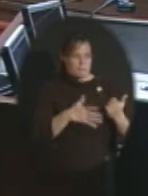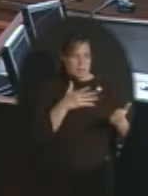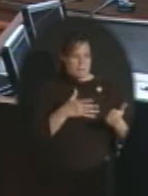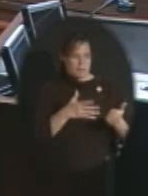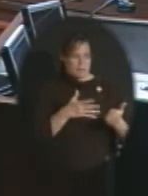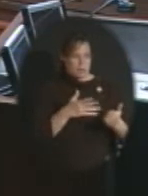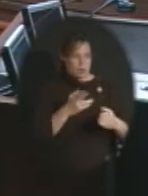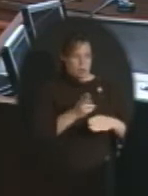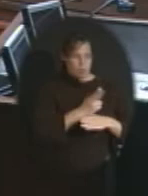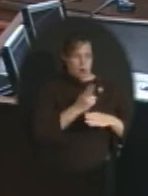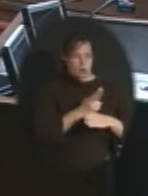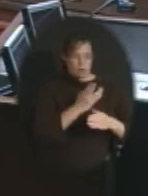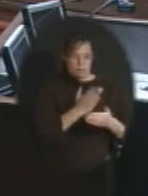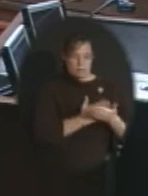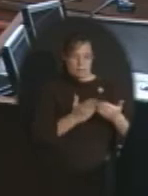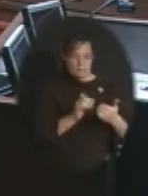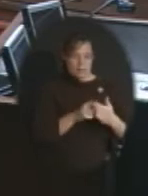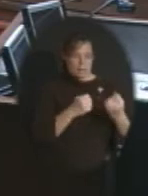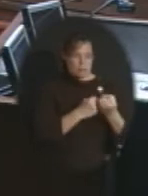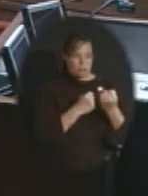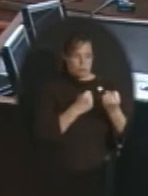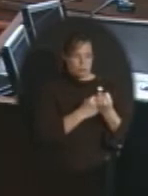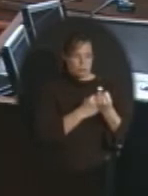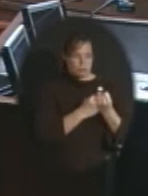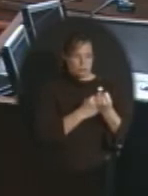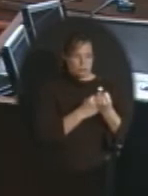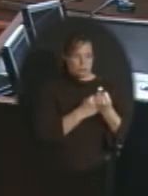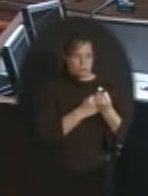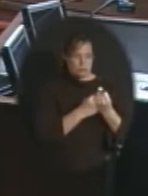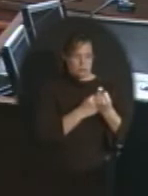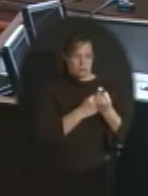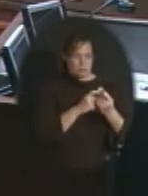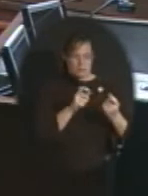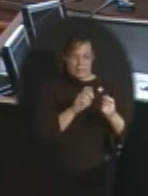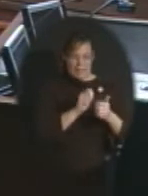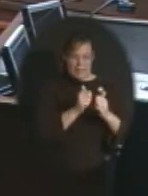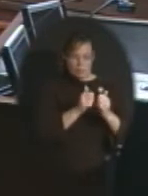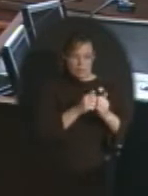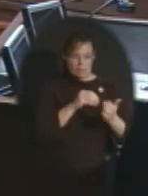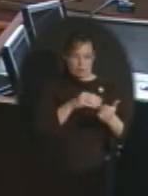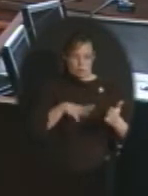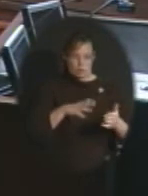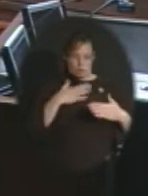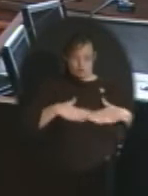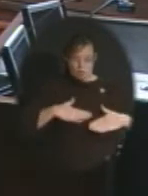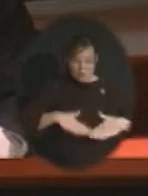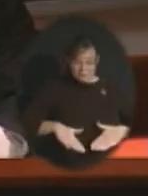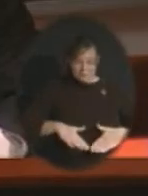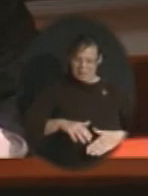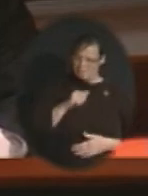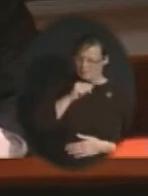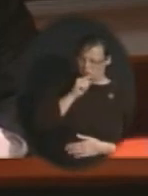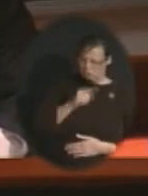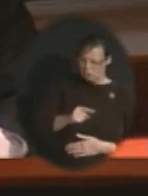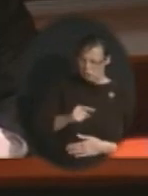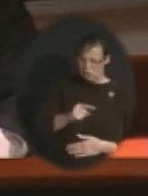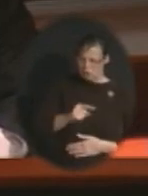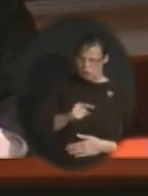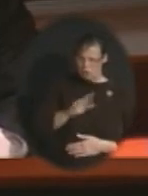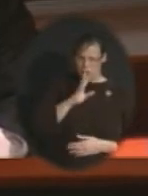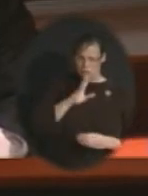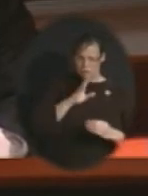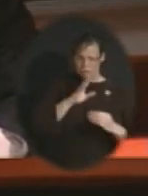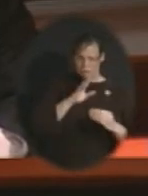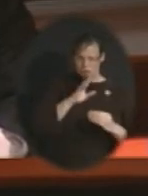wear something that endorses a particular candidate? Is there anything about that as far as student dress? I'm not sure it speaks specifically